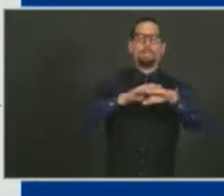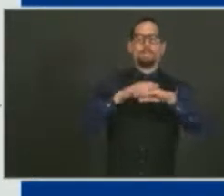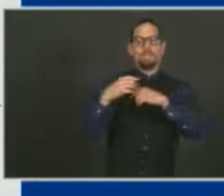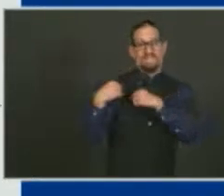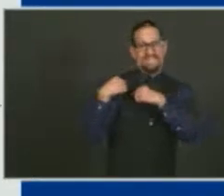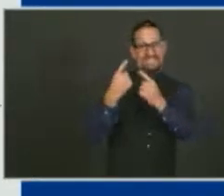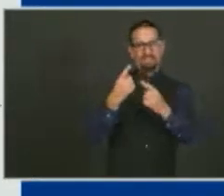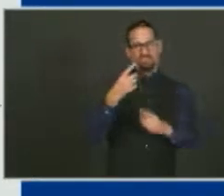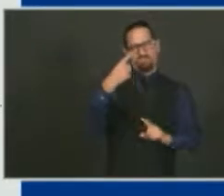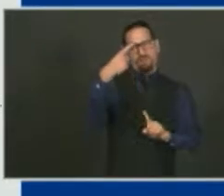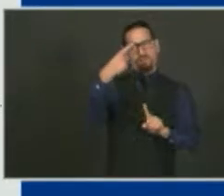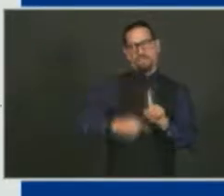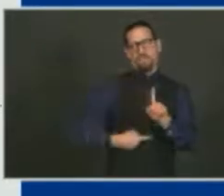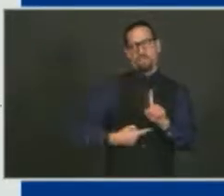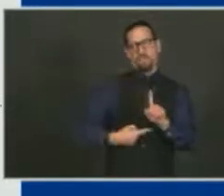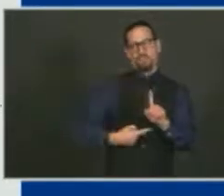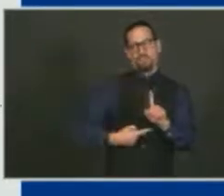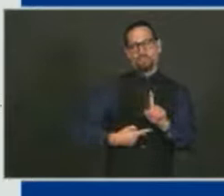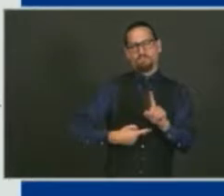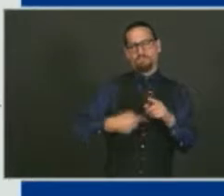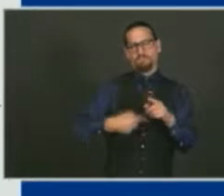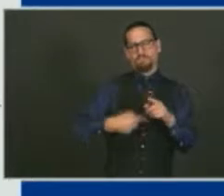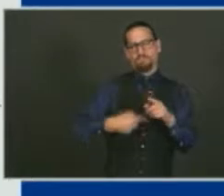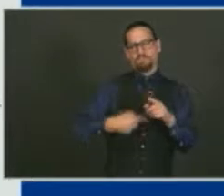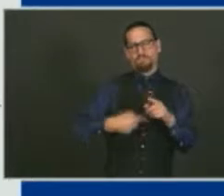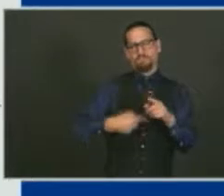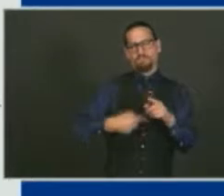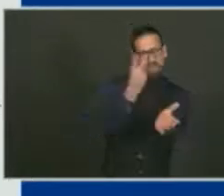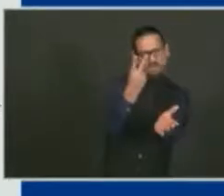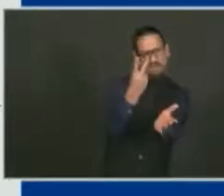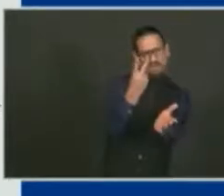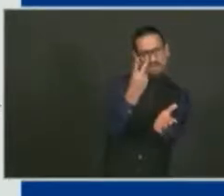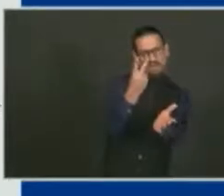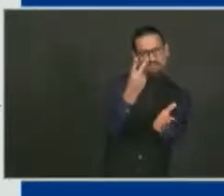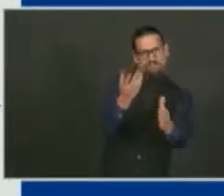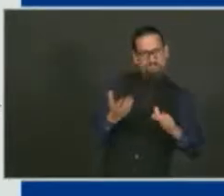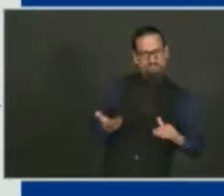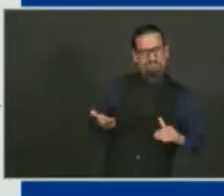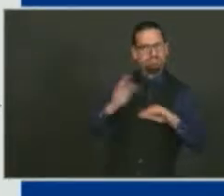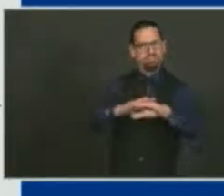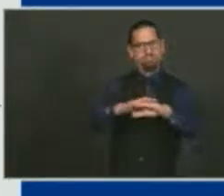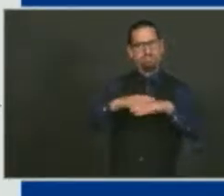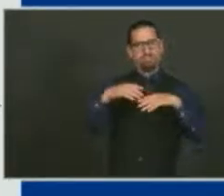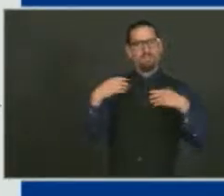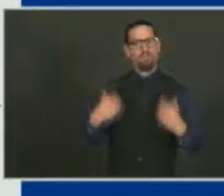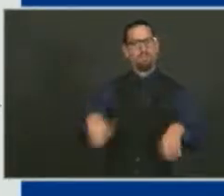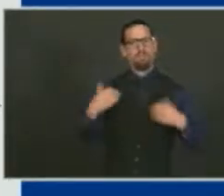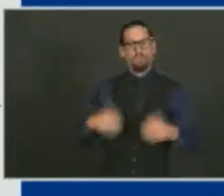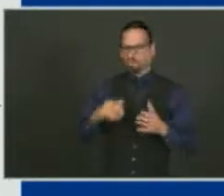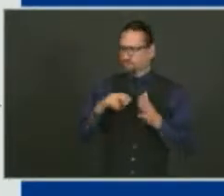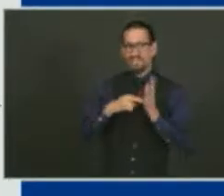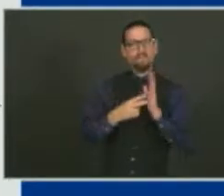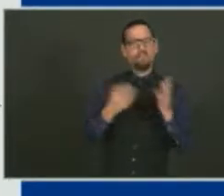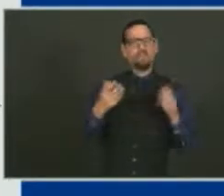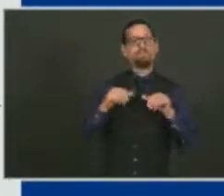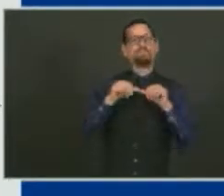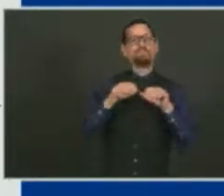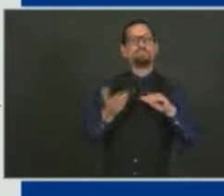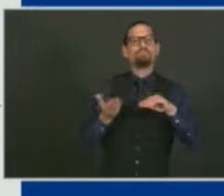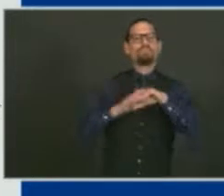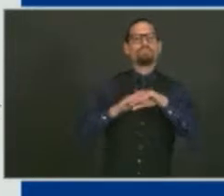been a doubling. And by the way, it's continuing to tick up quickly. Last week, we also